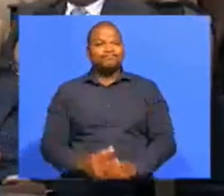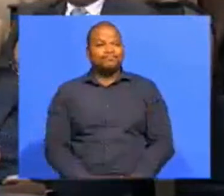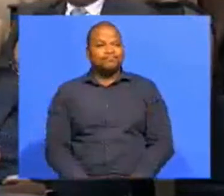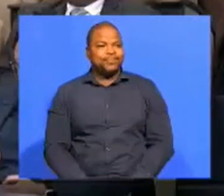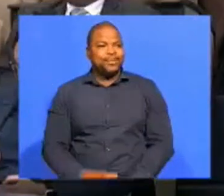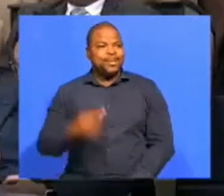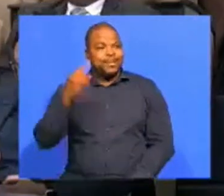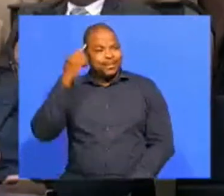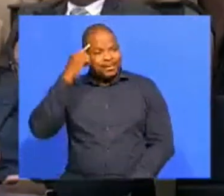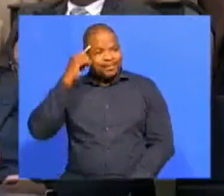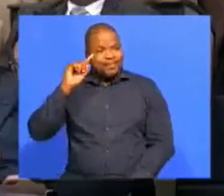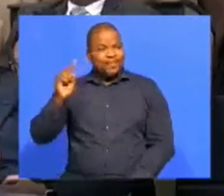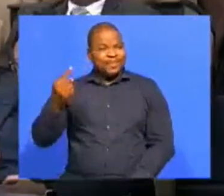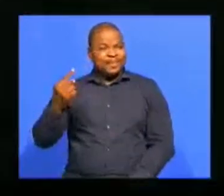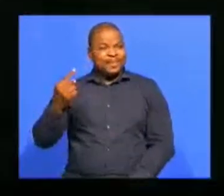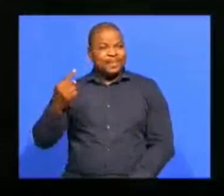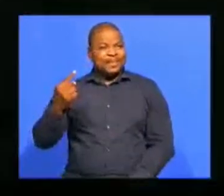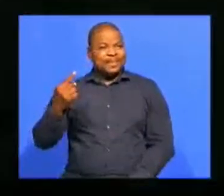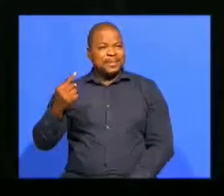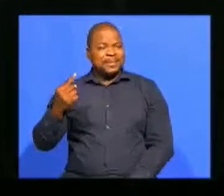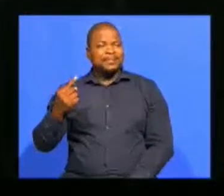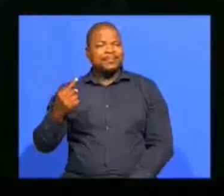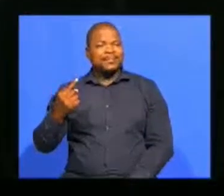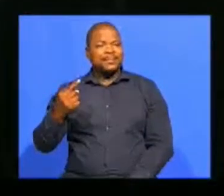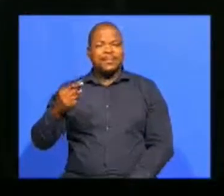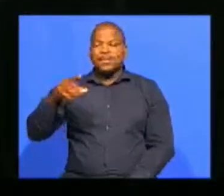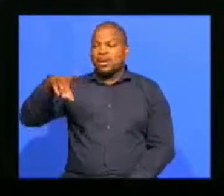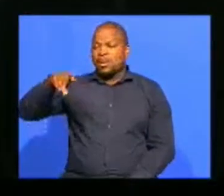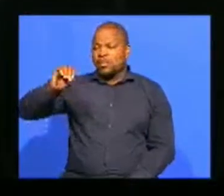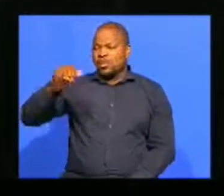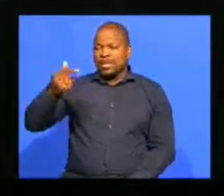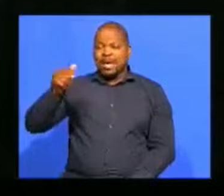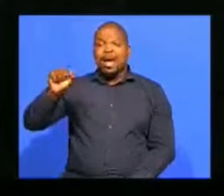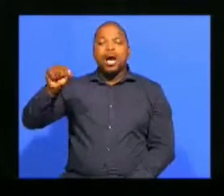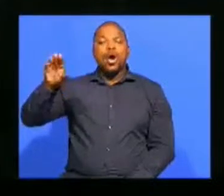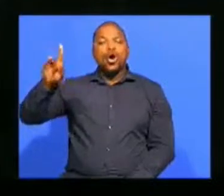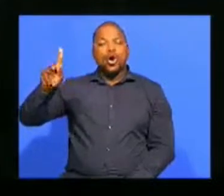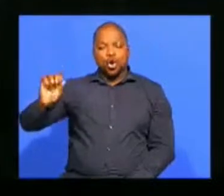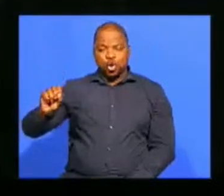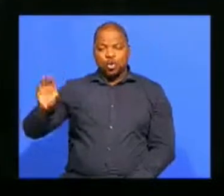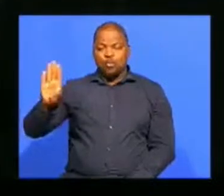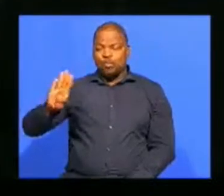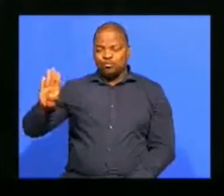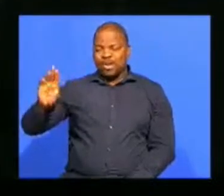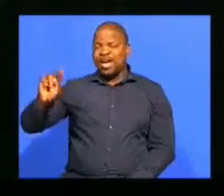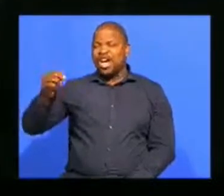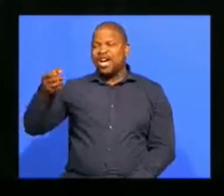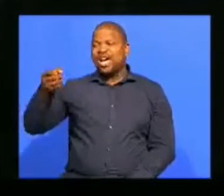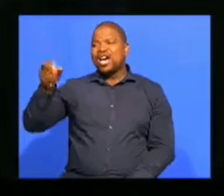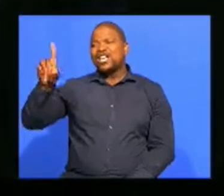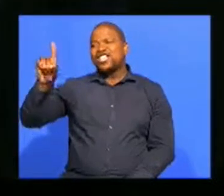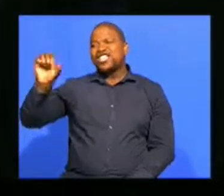I think the first question was by Potlako from Botswana Guardian.